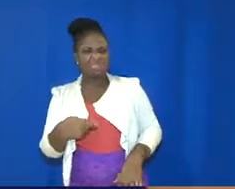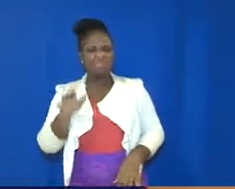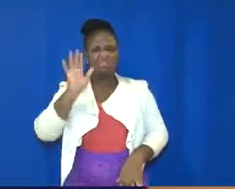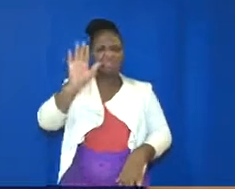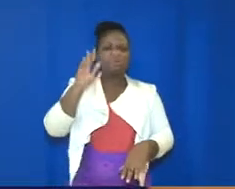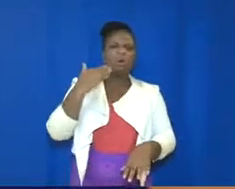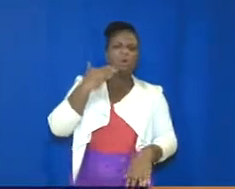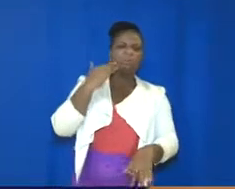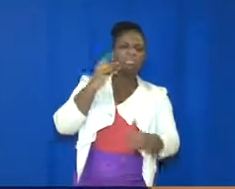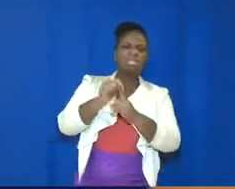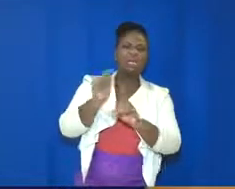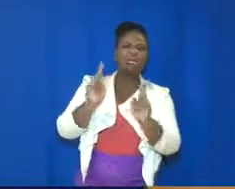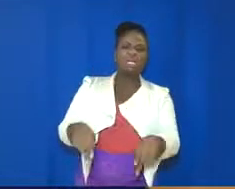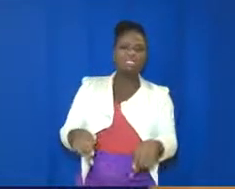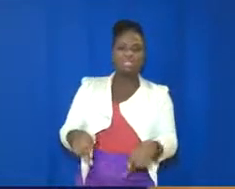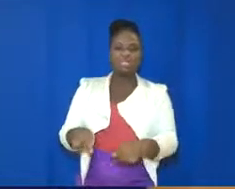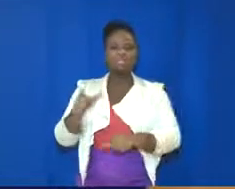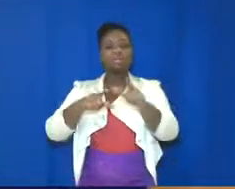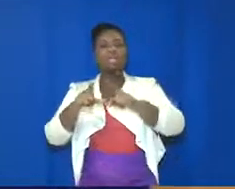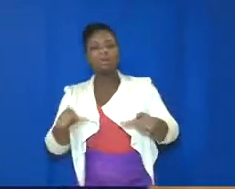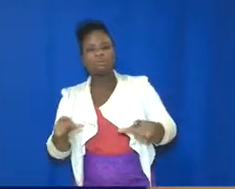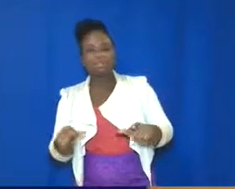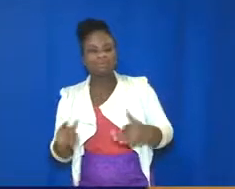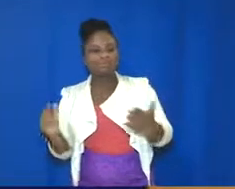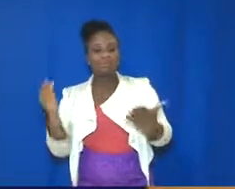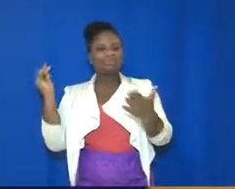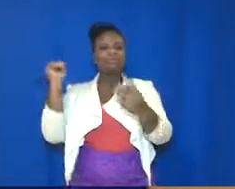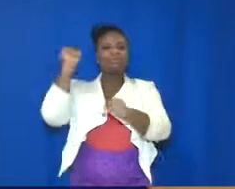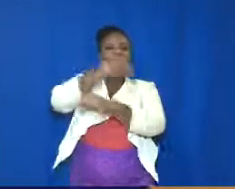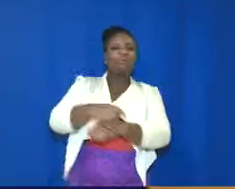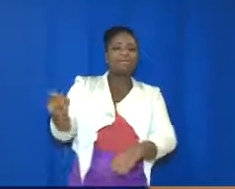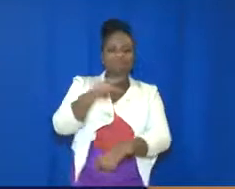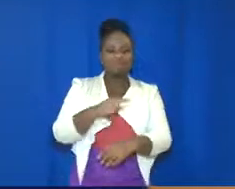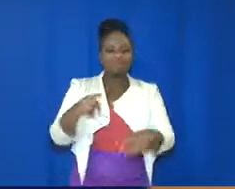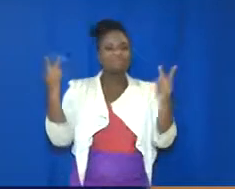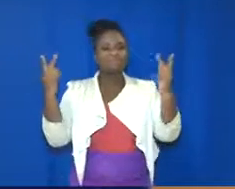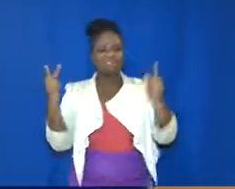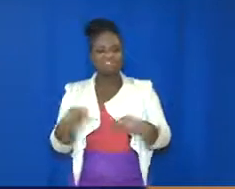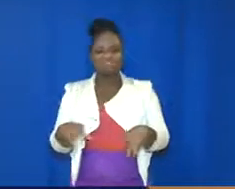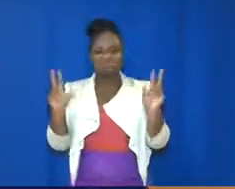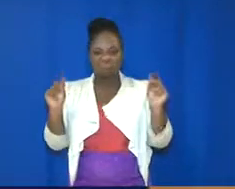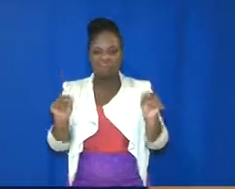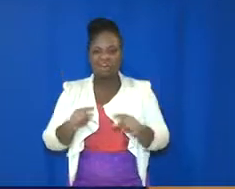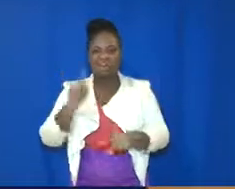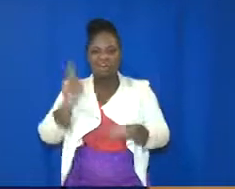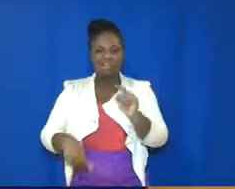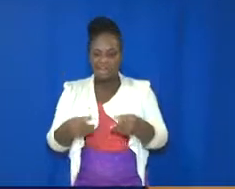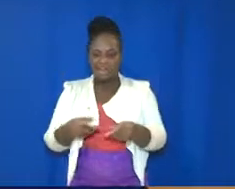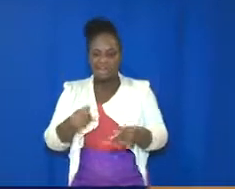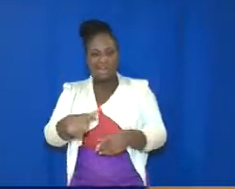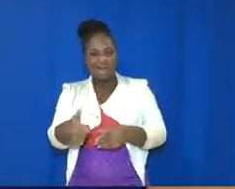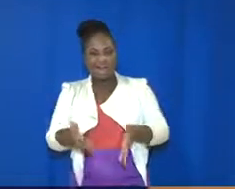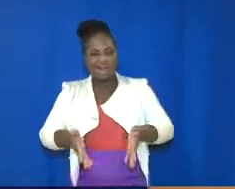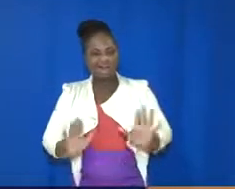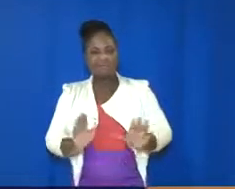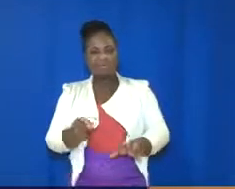ethnic, or political differences to get in the way of certain victory. So we cannot allow a few